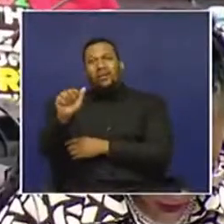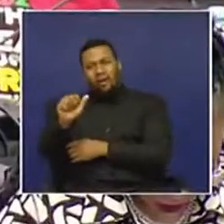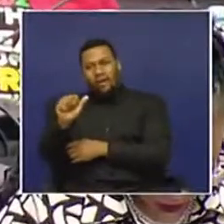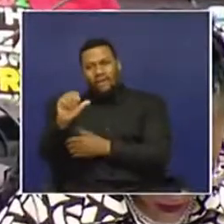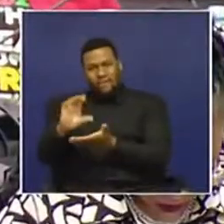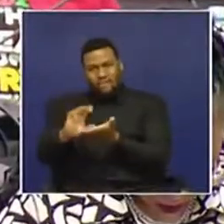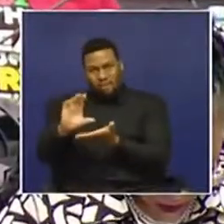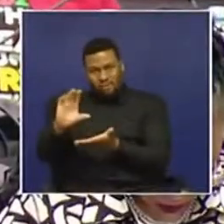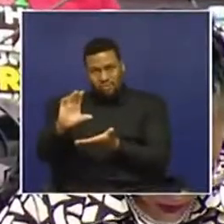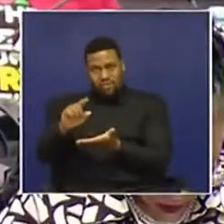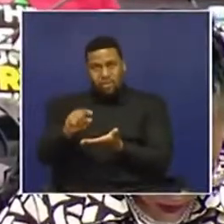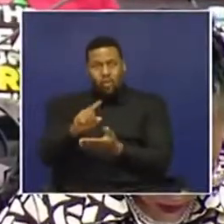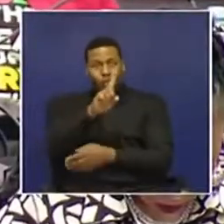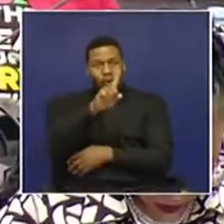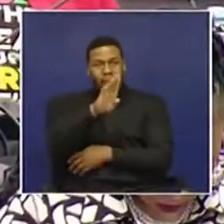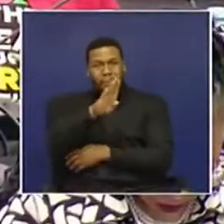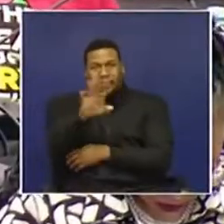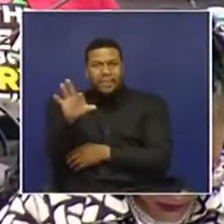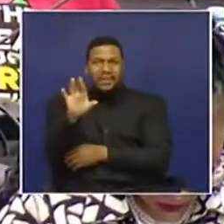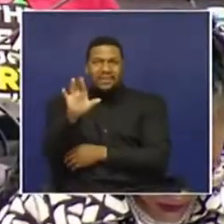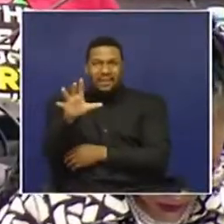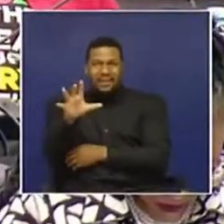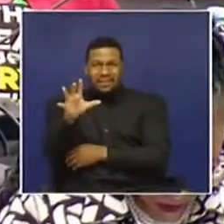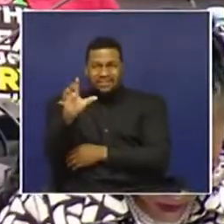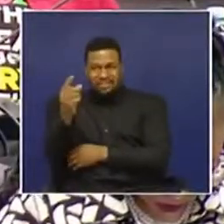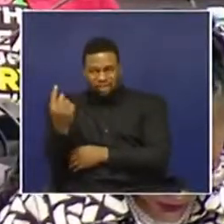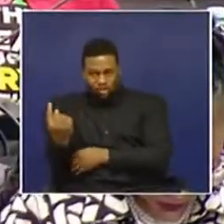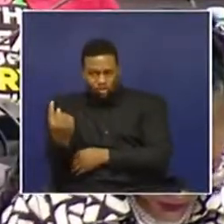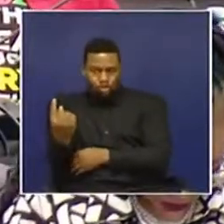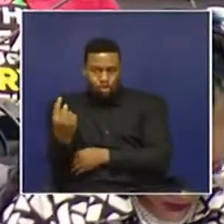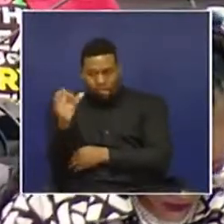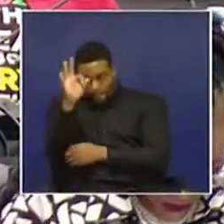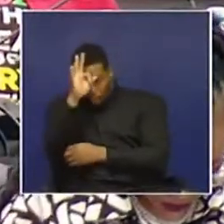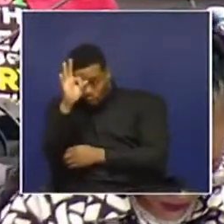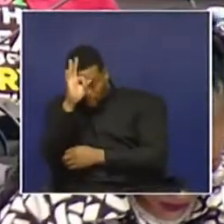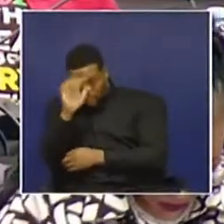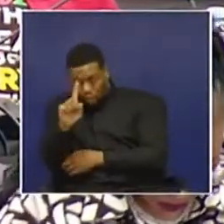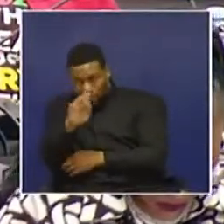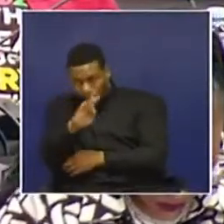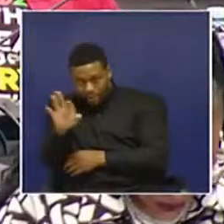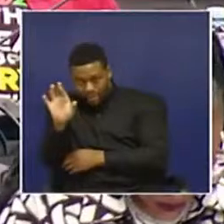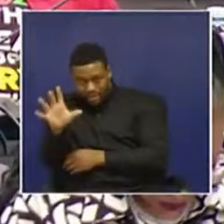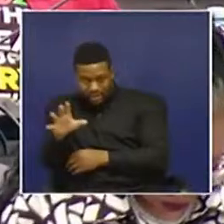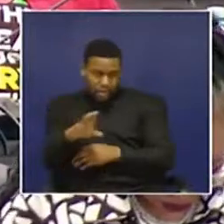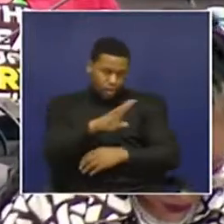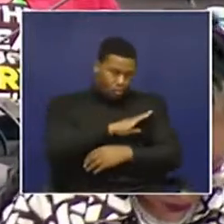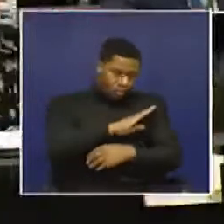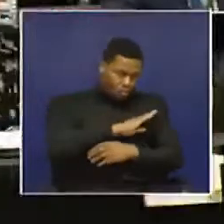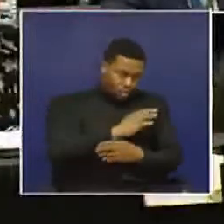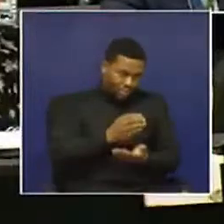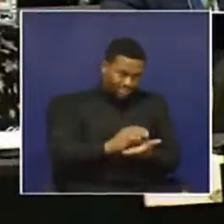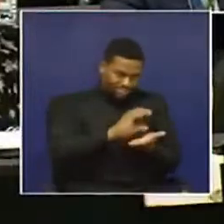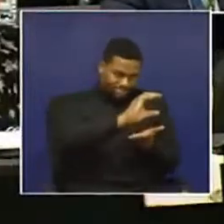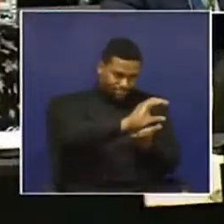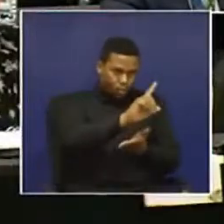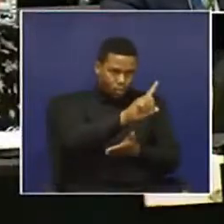the police, 1 billion the Defence Force for crime prevention strategy.